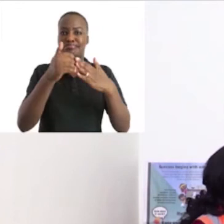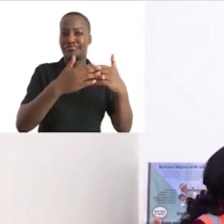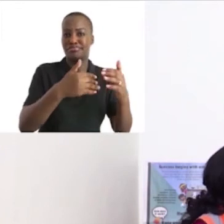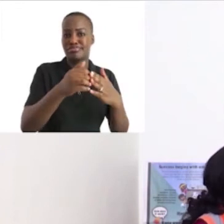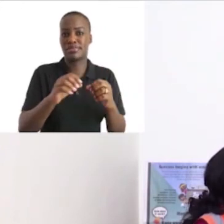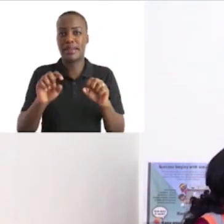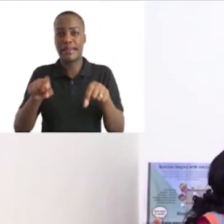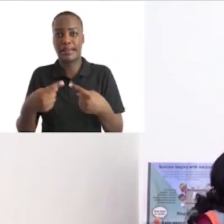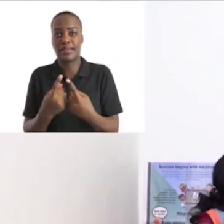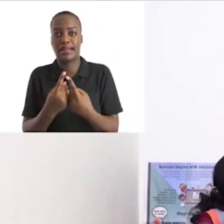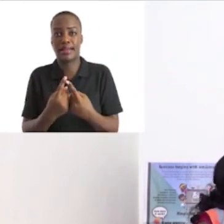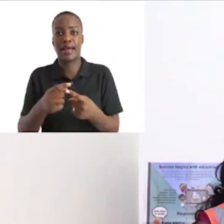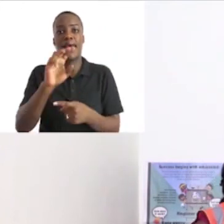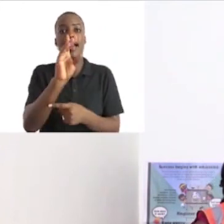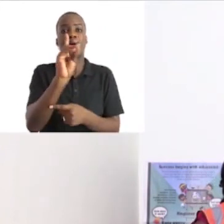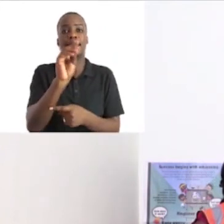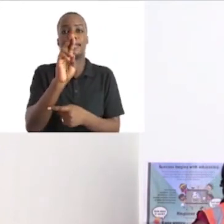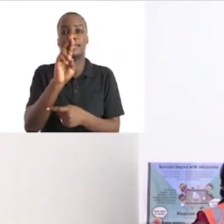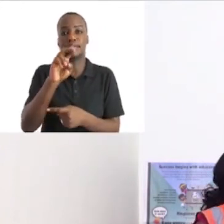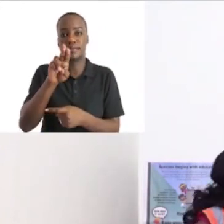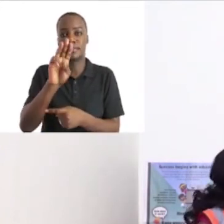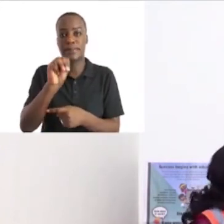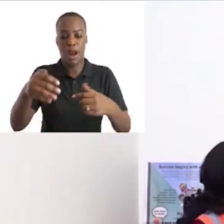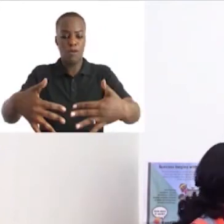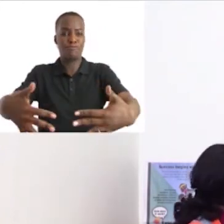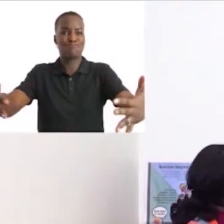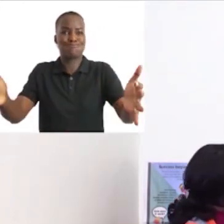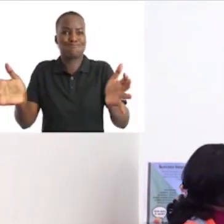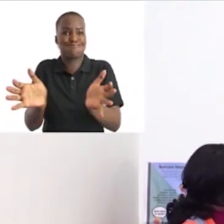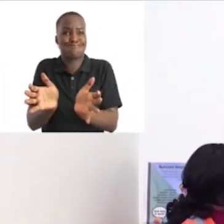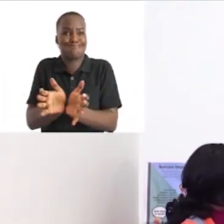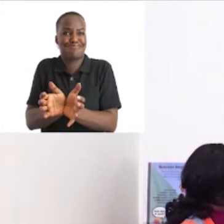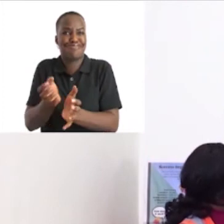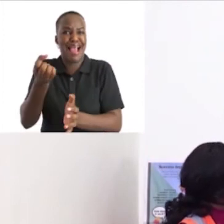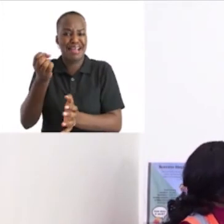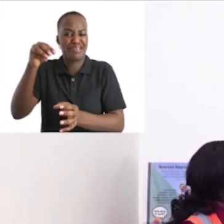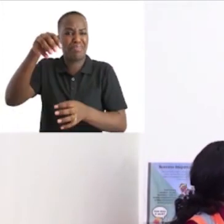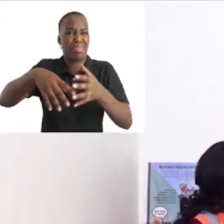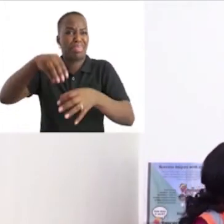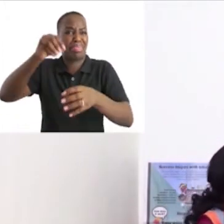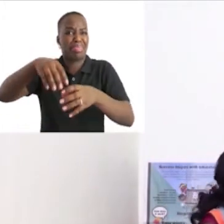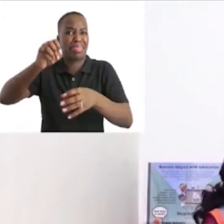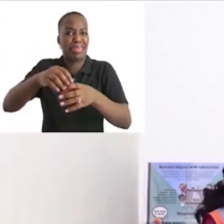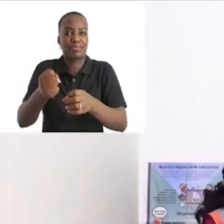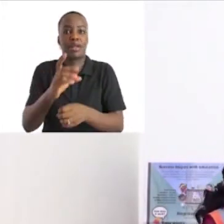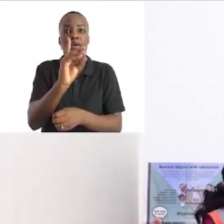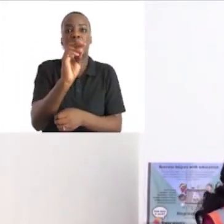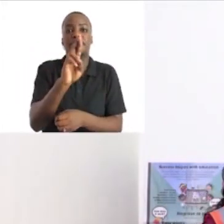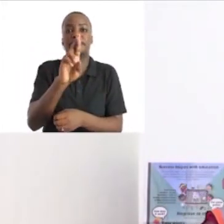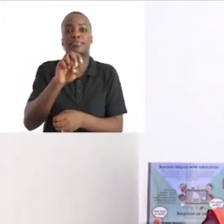called a drum. You can see it's there. Let's say the word drum together.